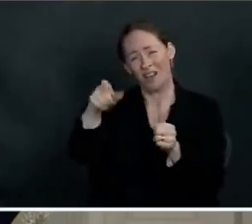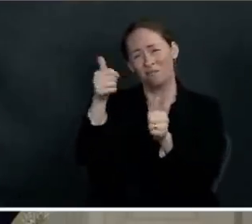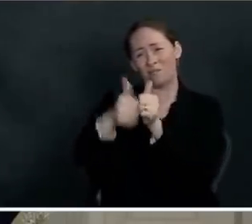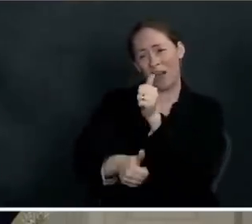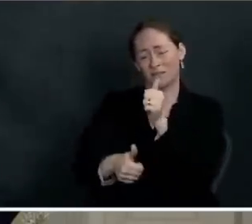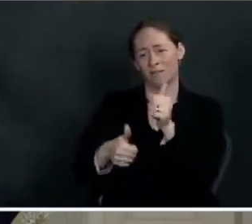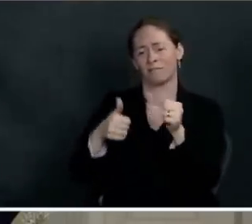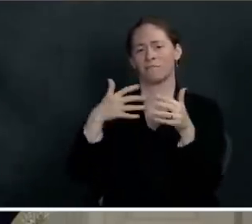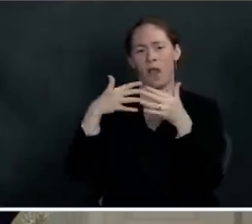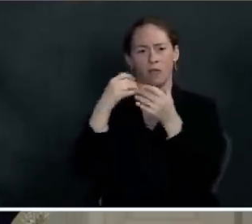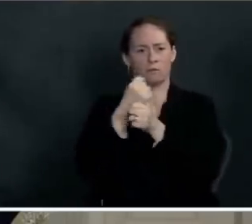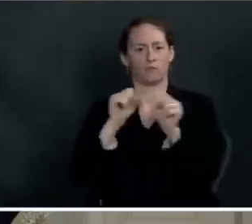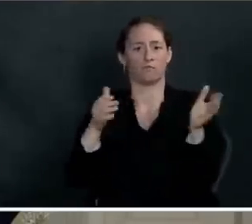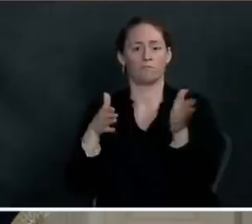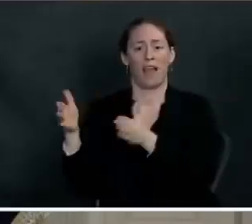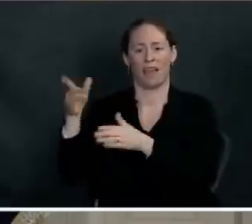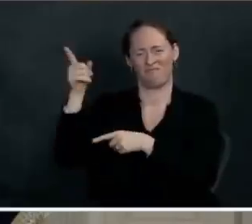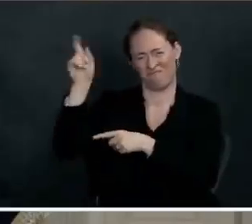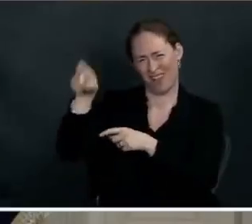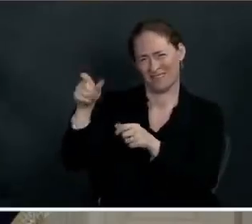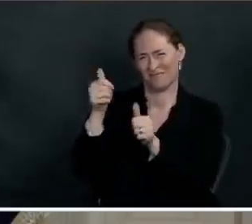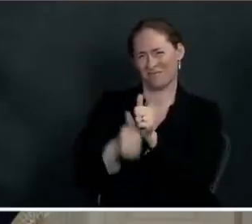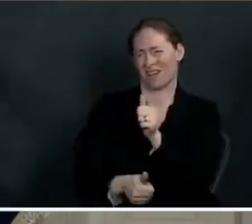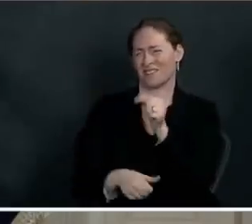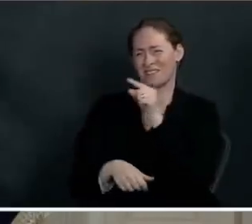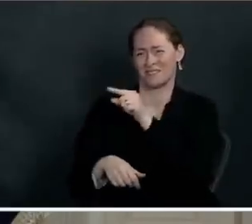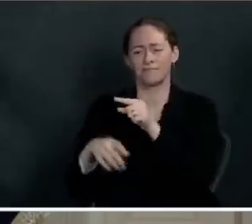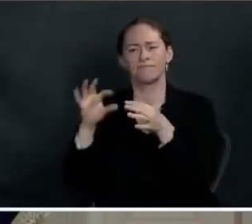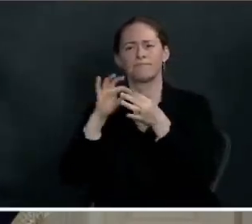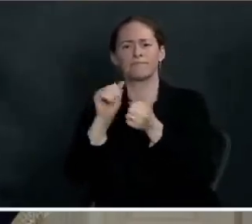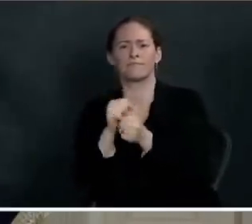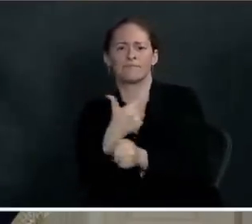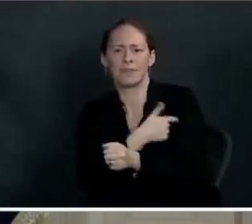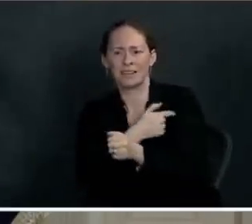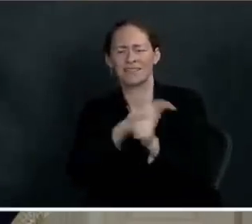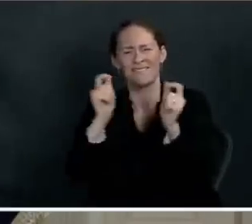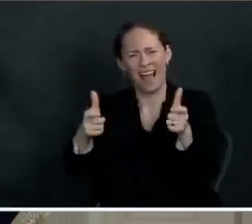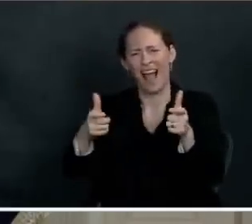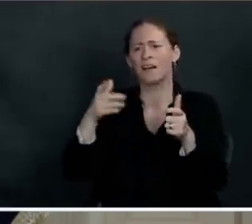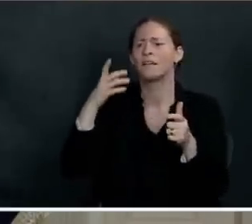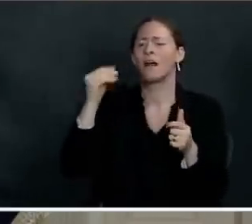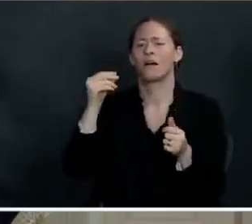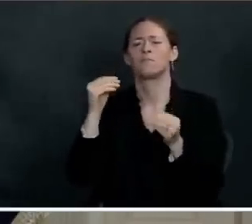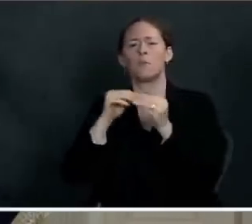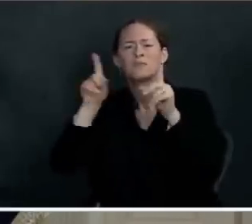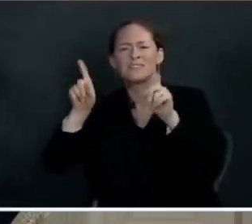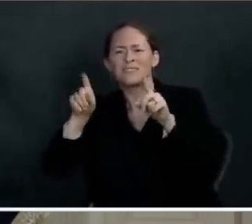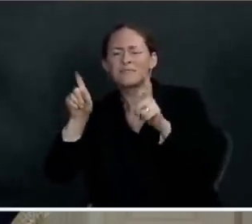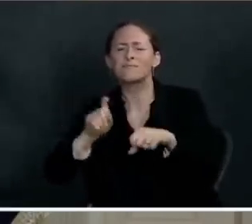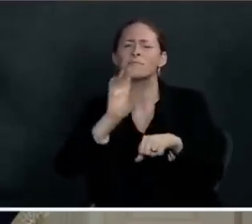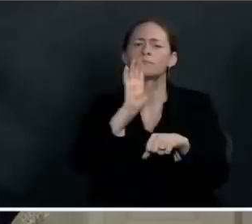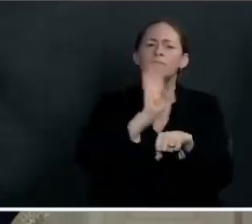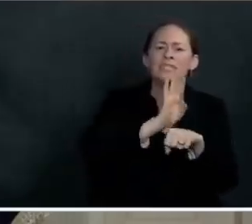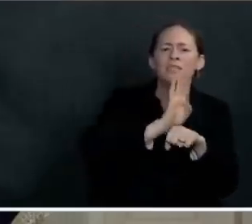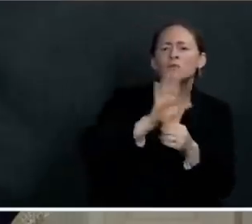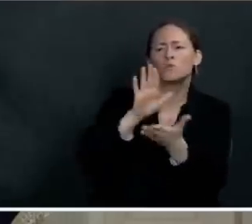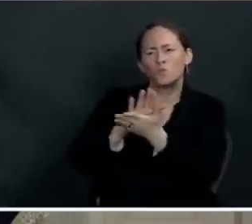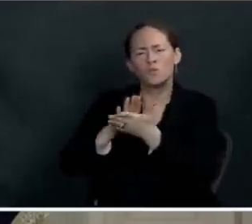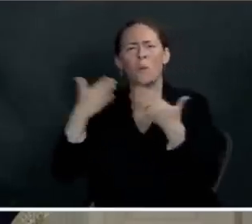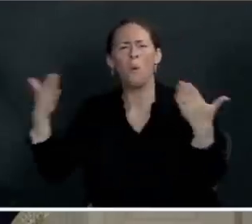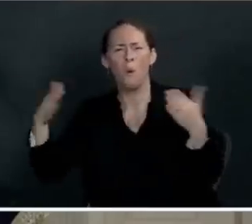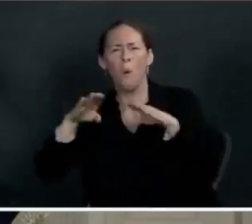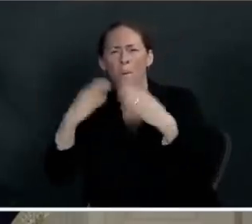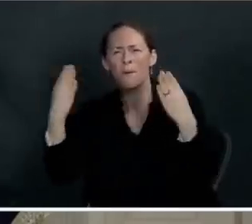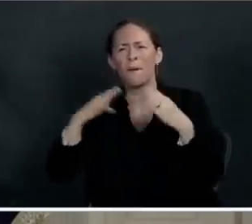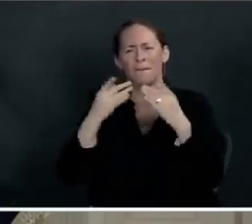funding to administer the vaccines, to ramp up testing, to help schools and businesses reopen, and deliver immediate economic relief to